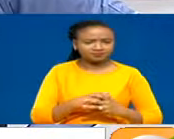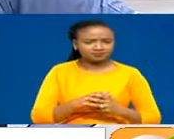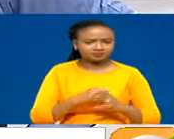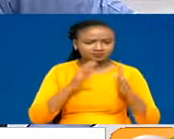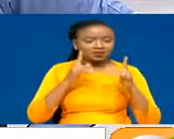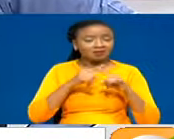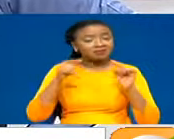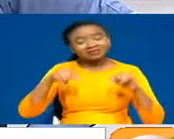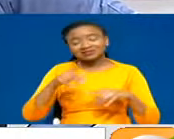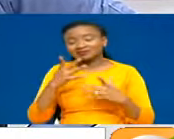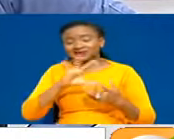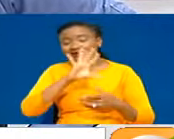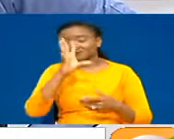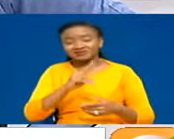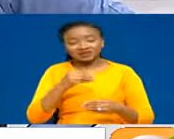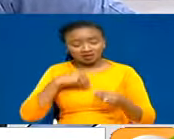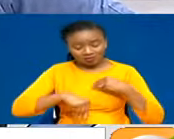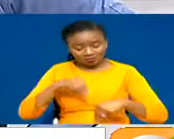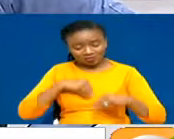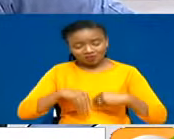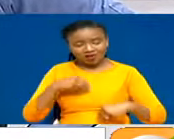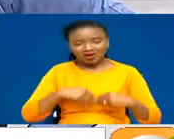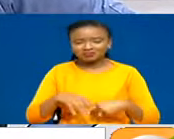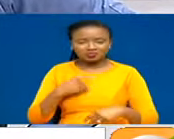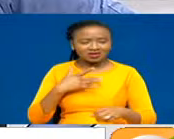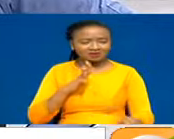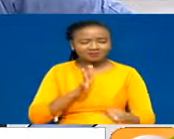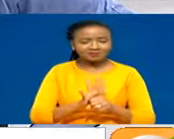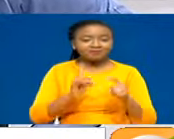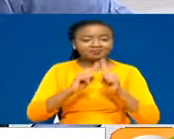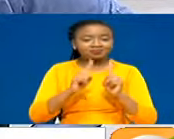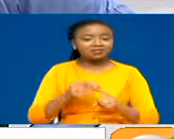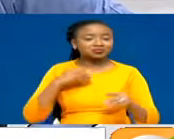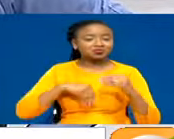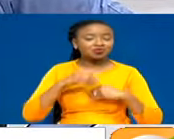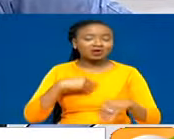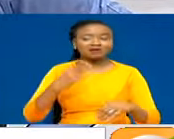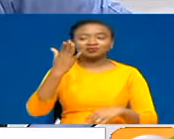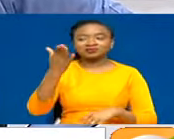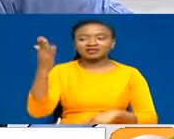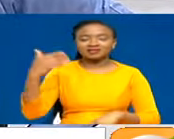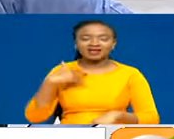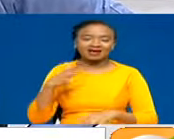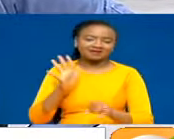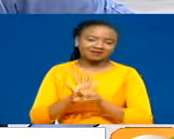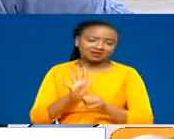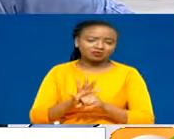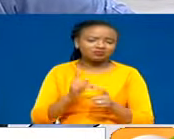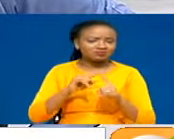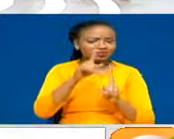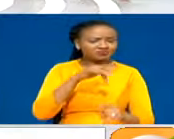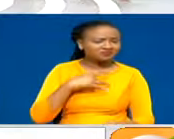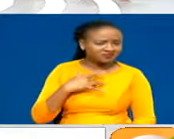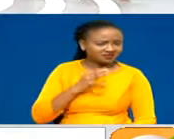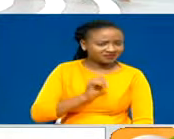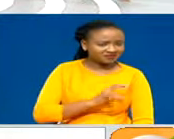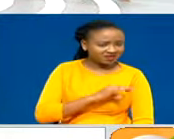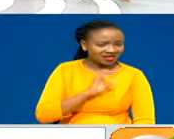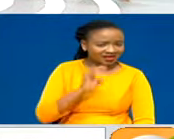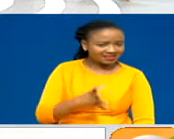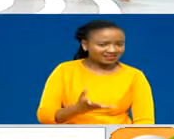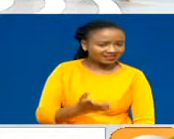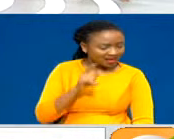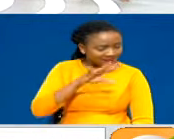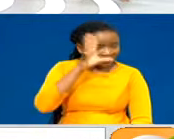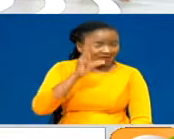so much corruption on the continent, but there's corruption everywhere. Mm-hmm. How do you know you're not throwing good money after bad? Yeah, I don't